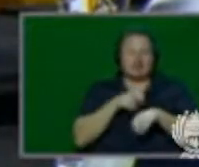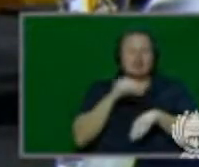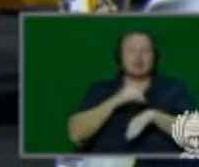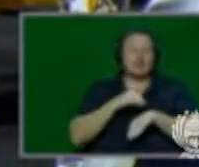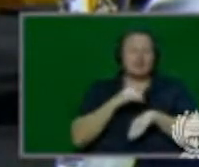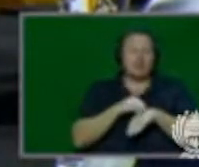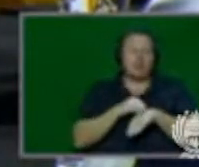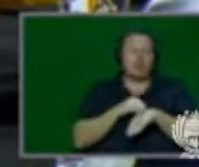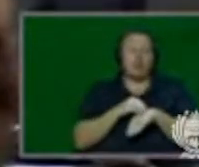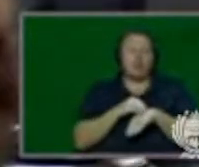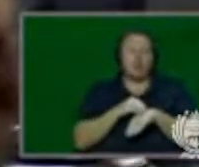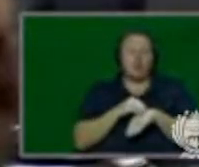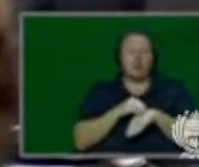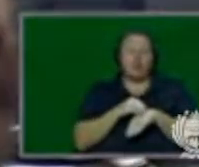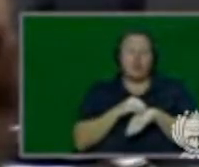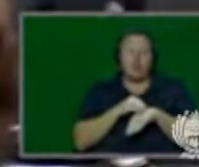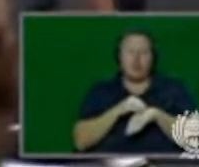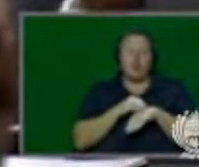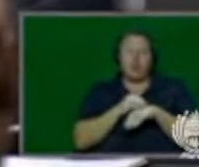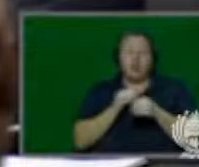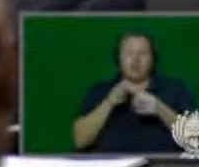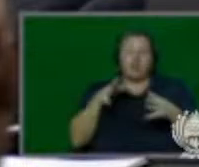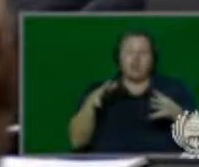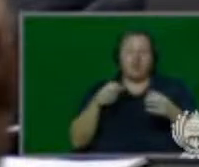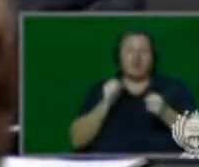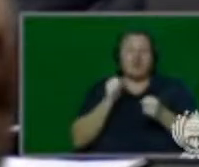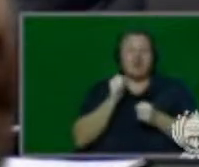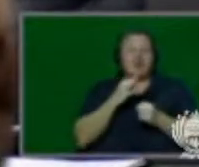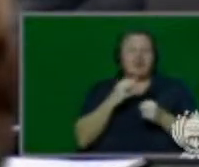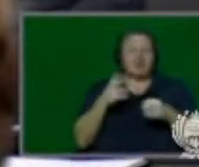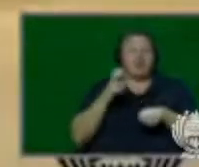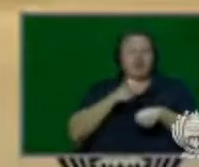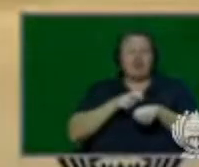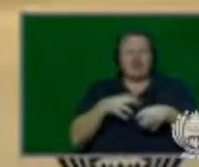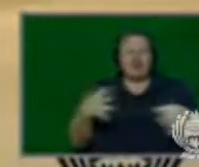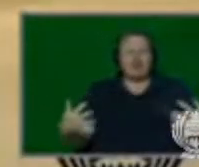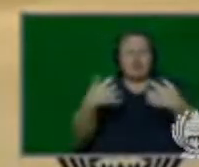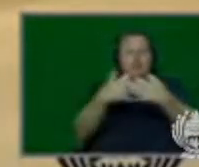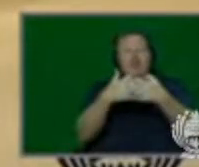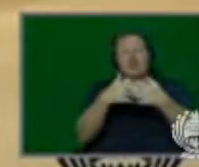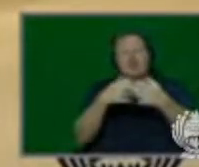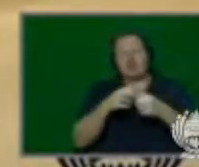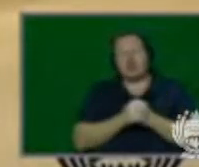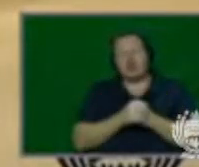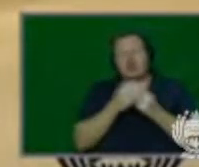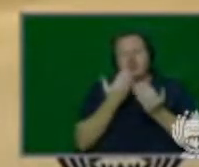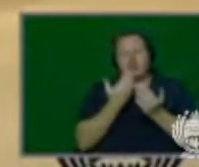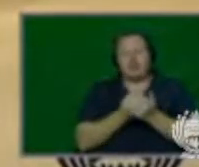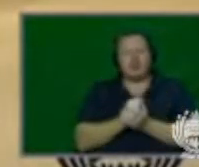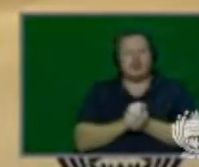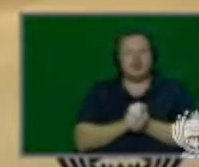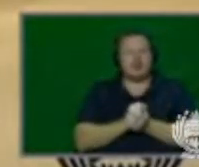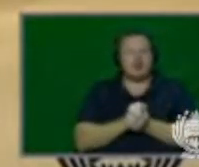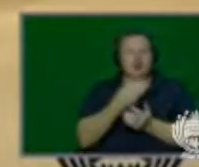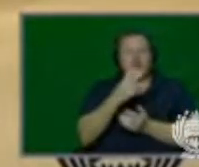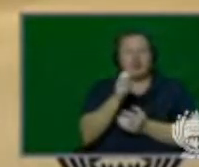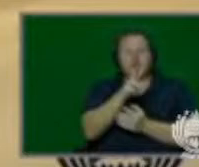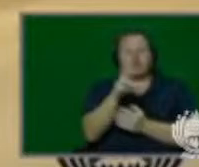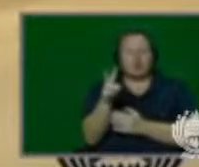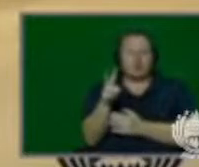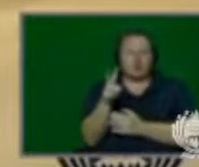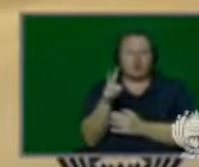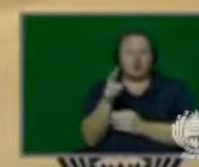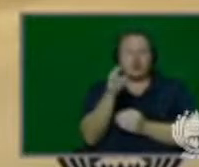our expanding list of needs. In 2024, the economy grew by only 0.6%. Over the